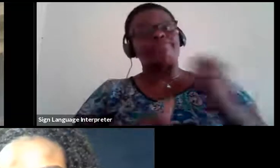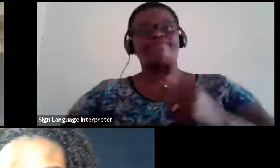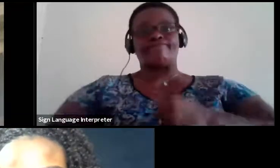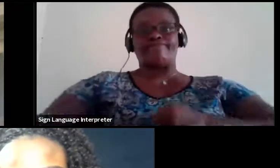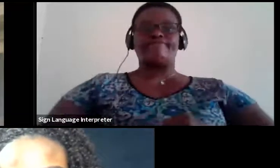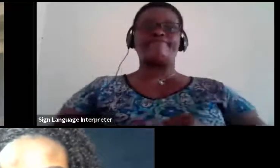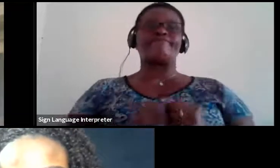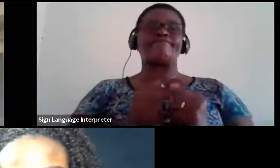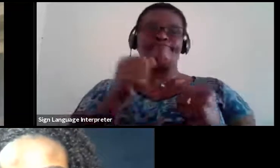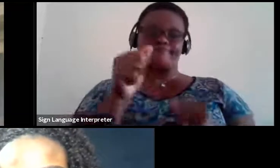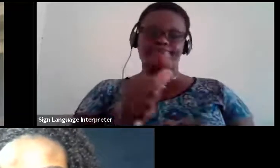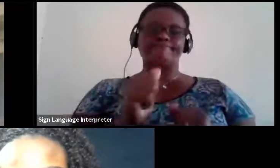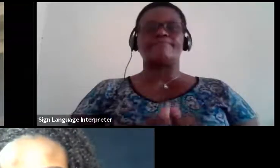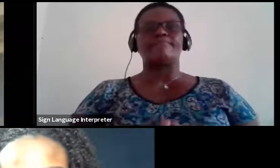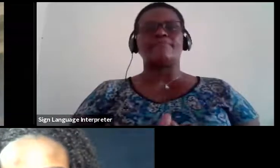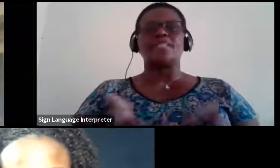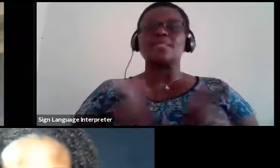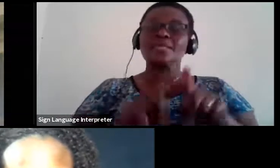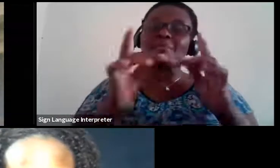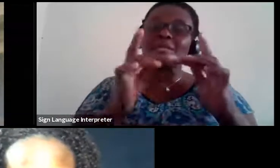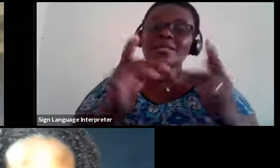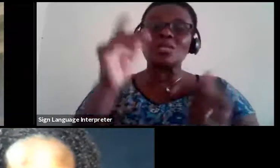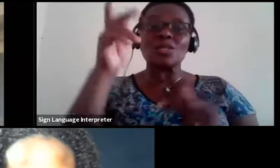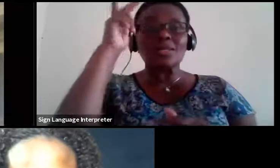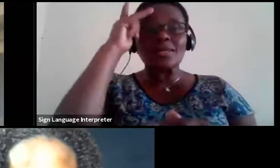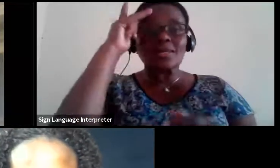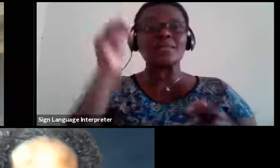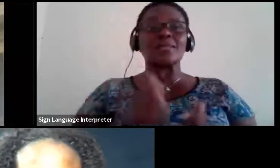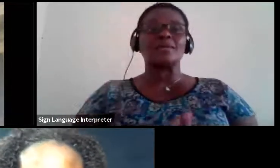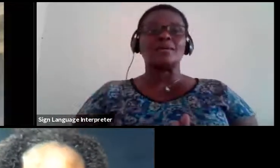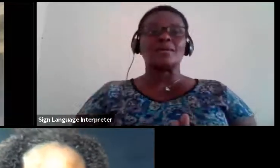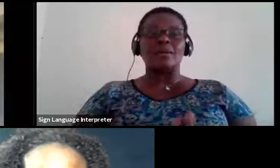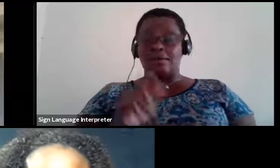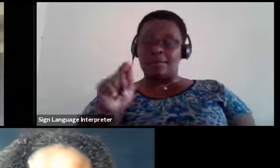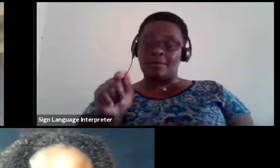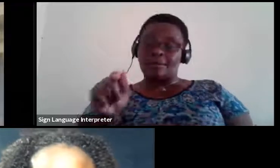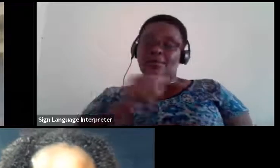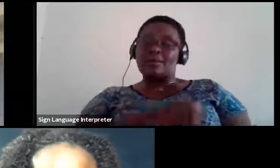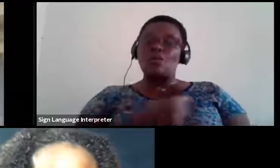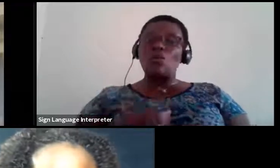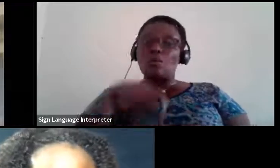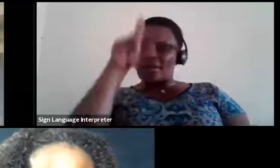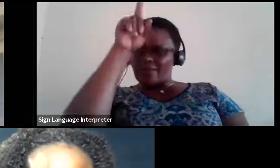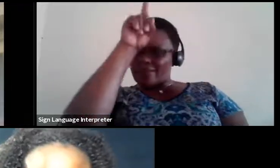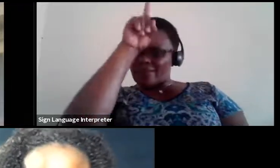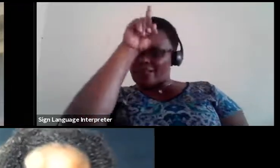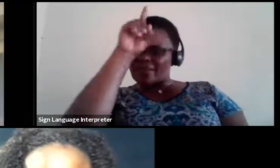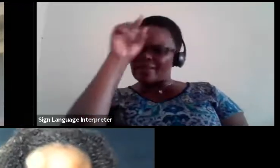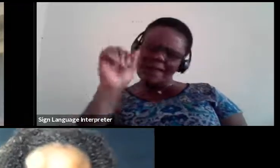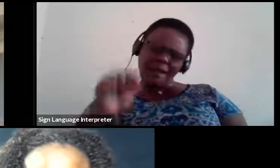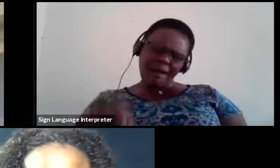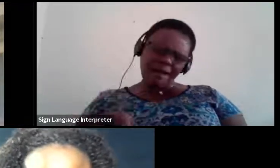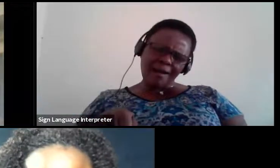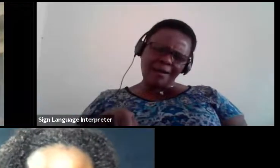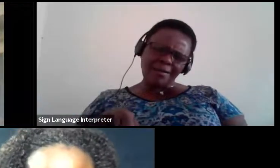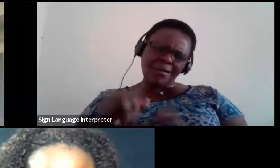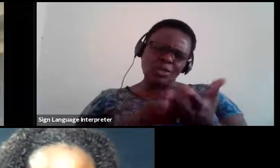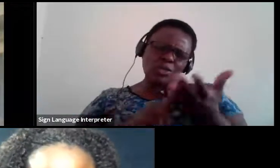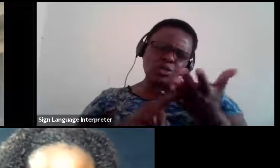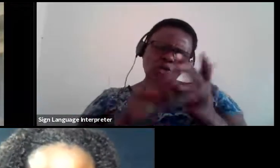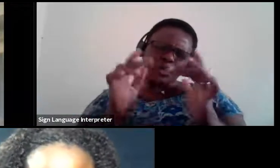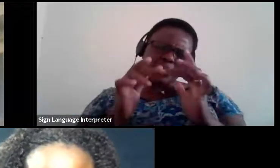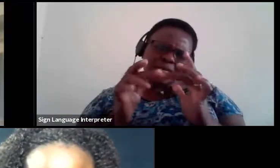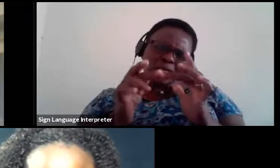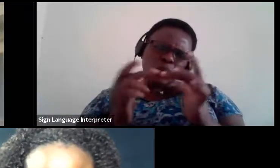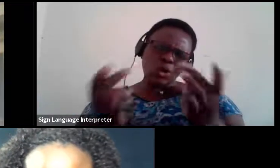need to talk about digital skills. You know, about the woman who is in the village, are they able to use, you know, when you talk about the internet, how do you bring